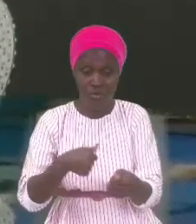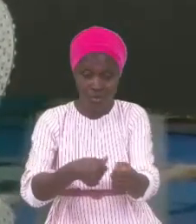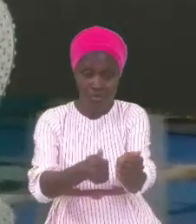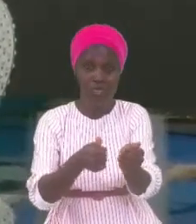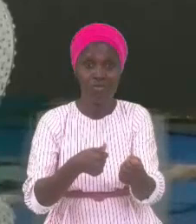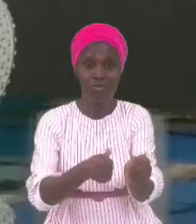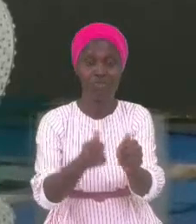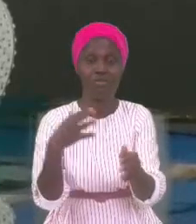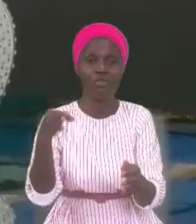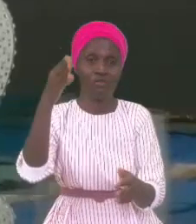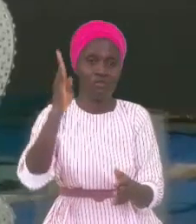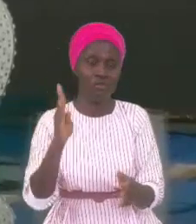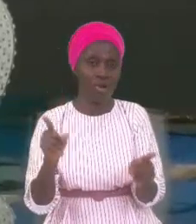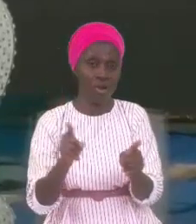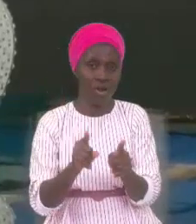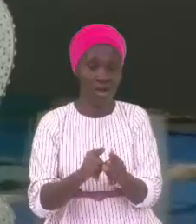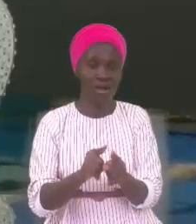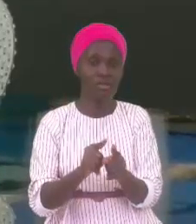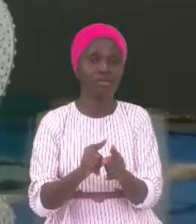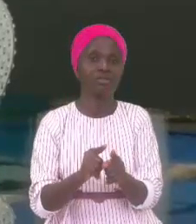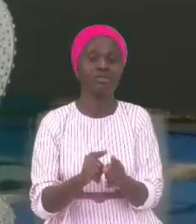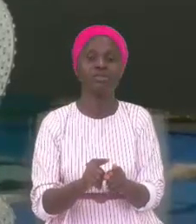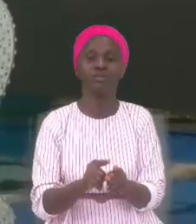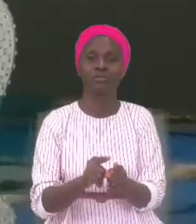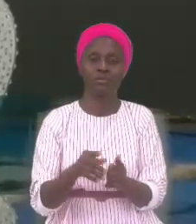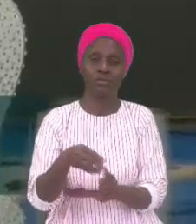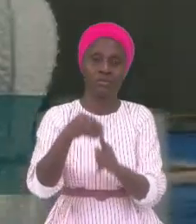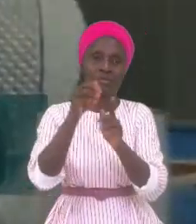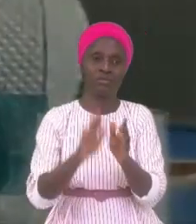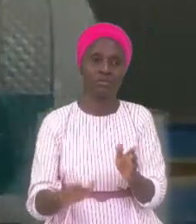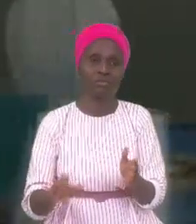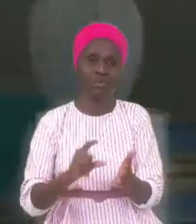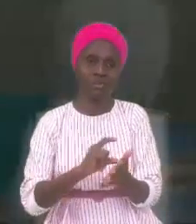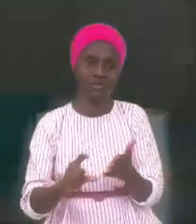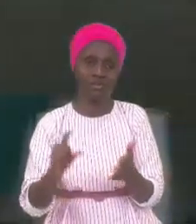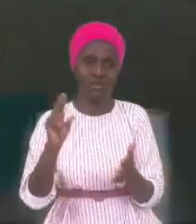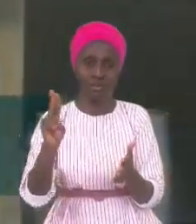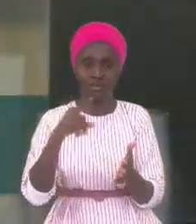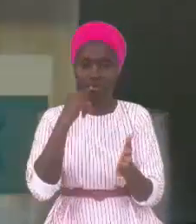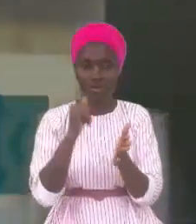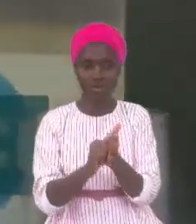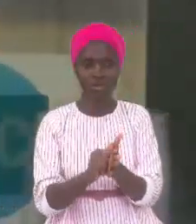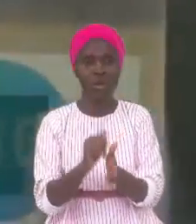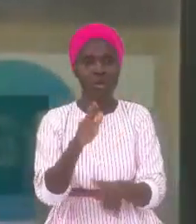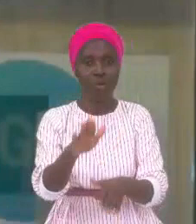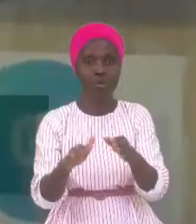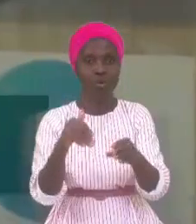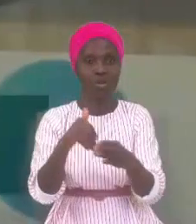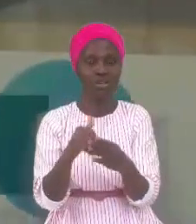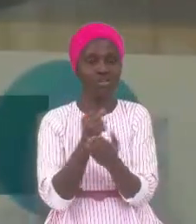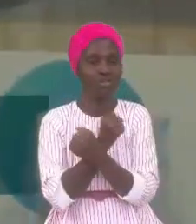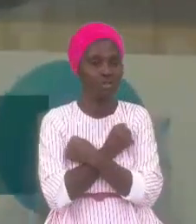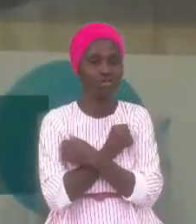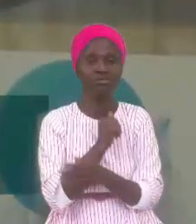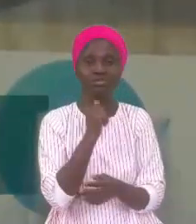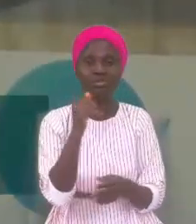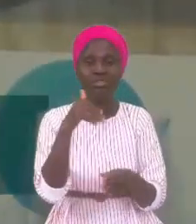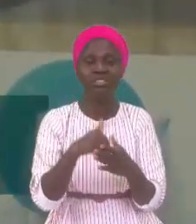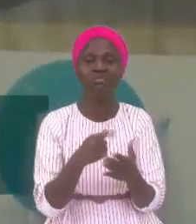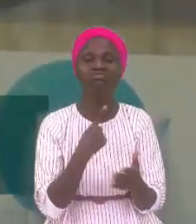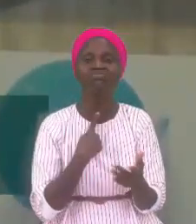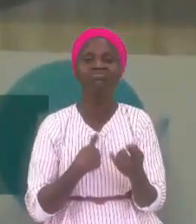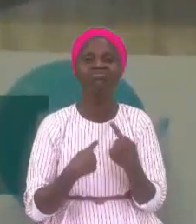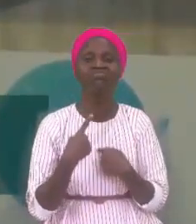Then in verse 2 it says, walk in love, not lust. Don't walk in lust.